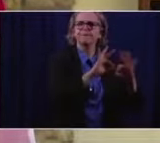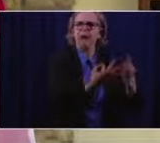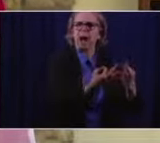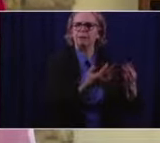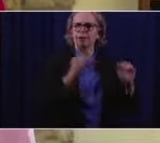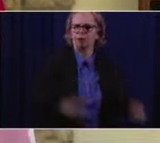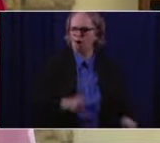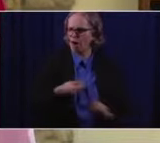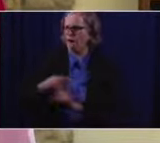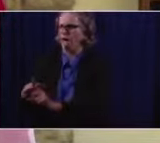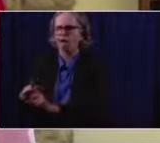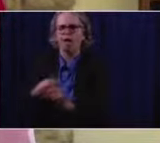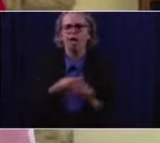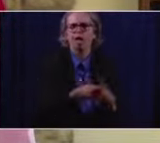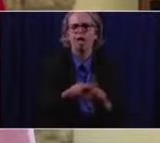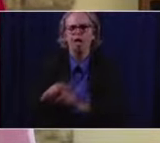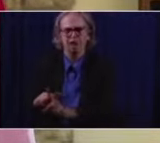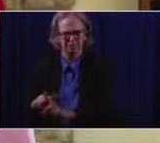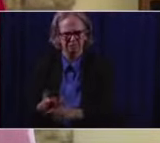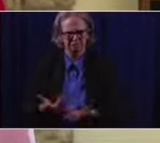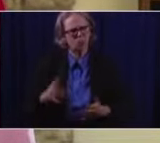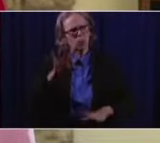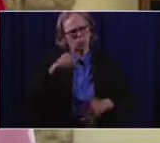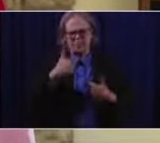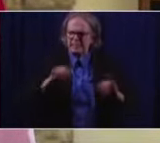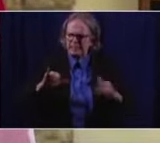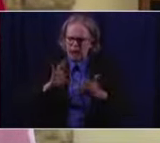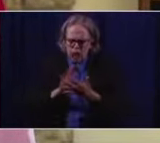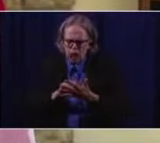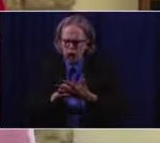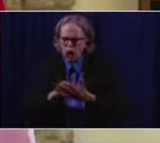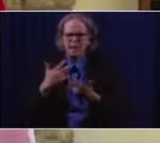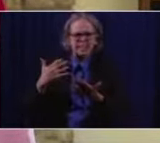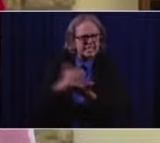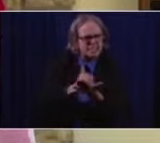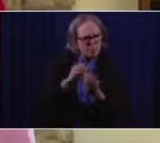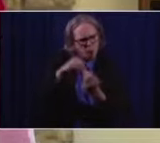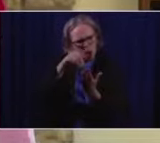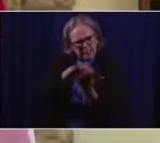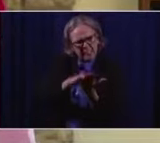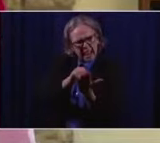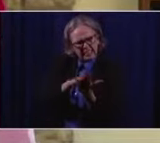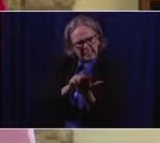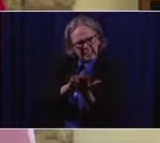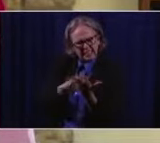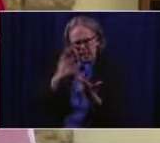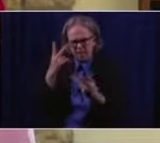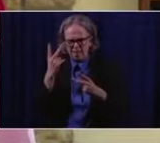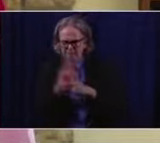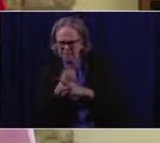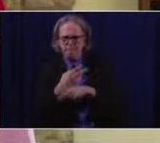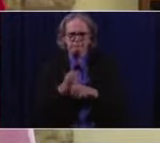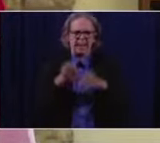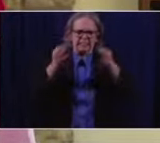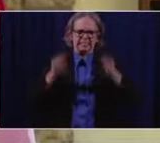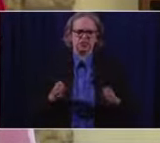we continue to get data, and we're trying to inform what we do in Ohio by that data, and we're going to do our own